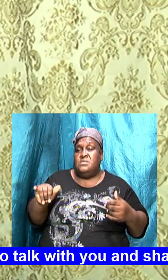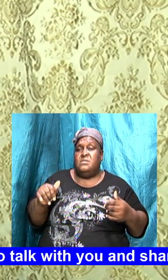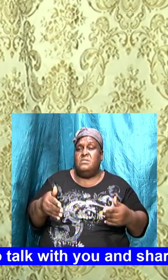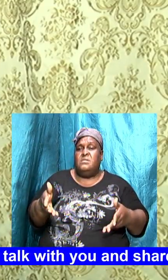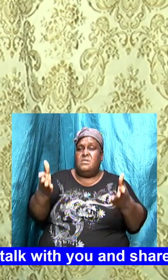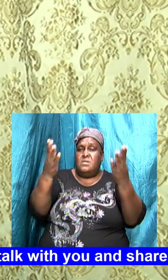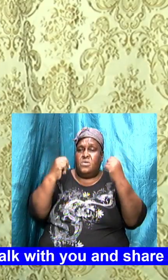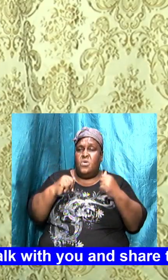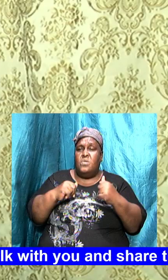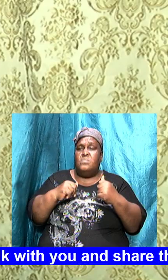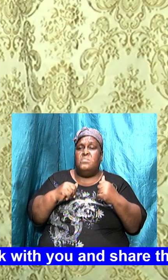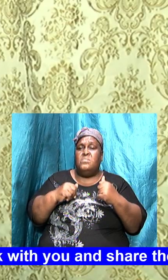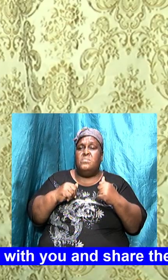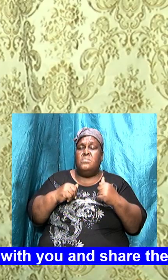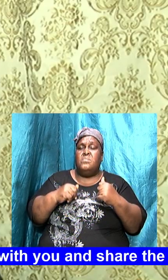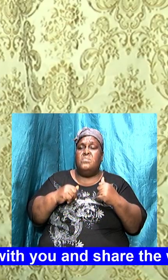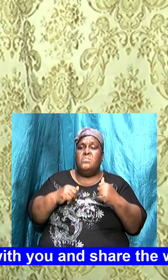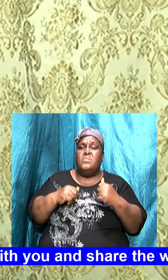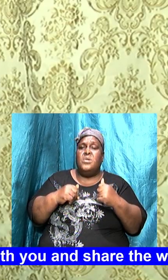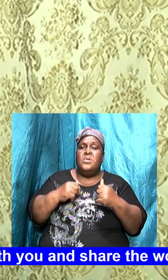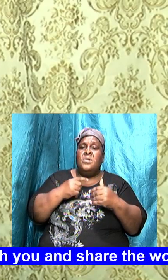the week after, which is